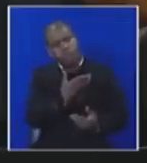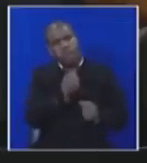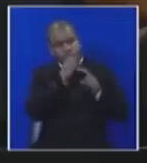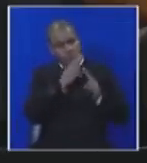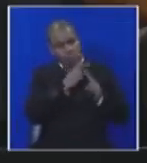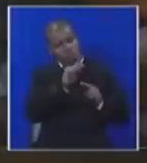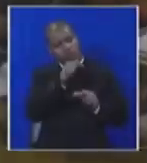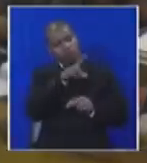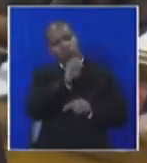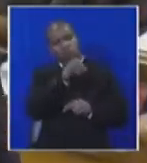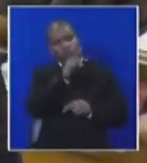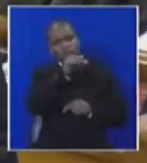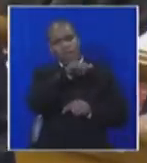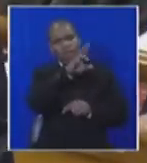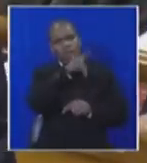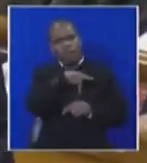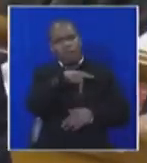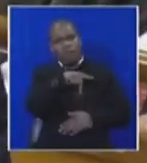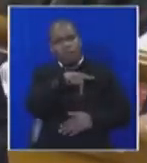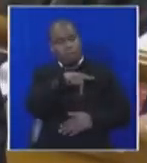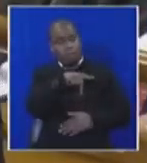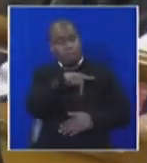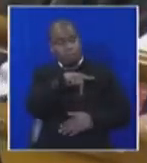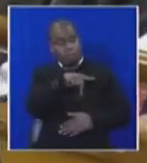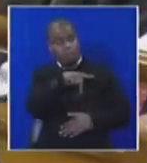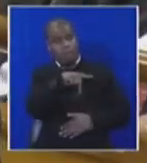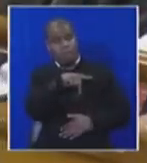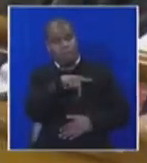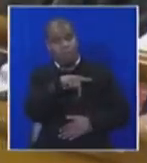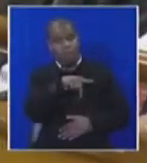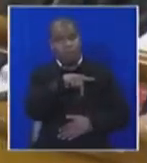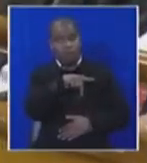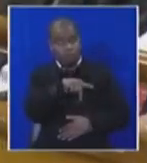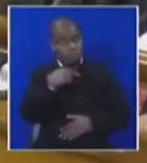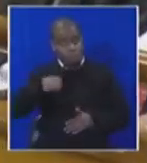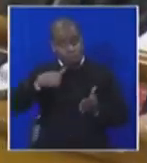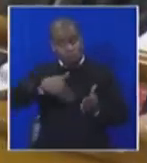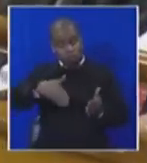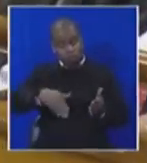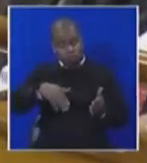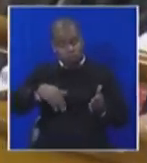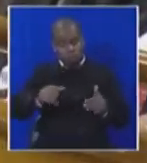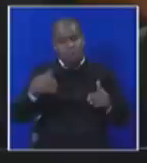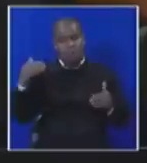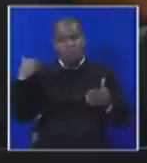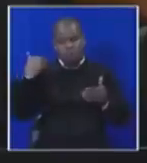House has led him to forget it is His Excellency President Zuma and not Zuma.